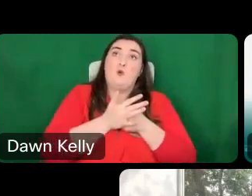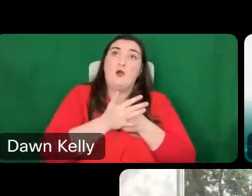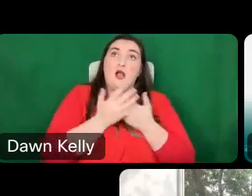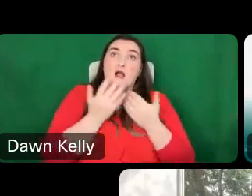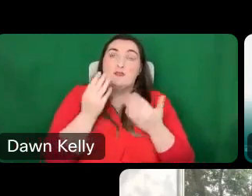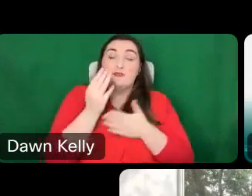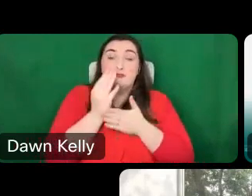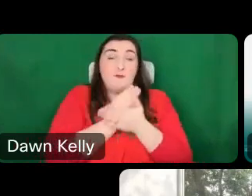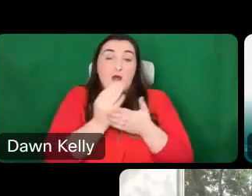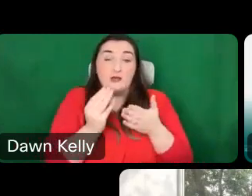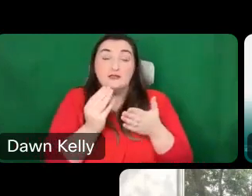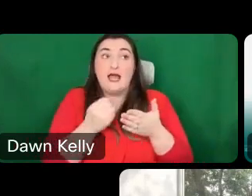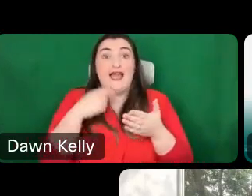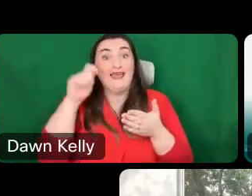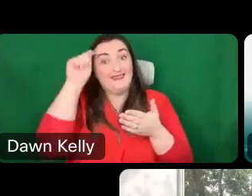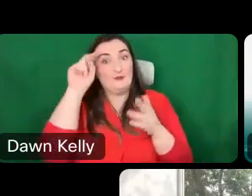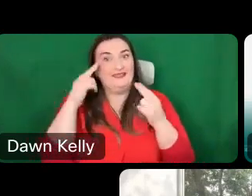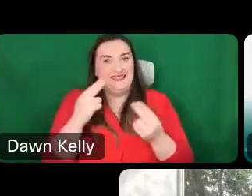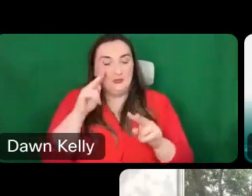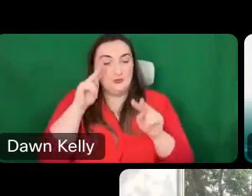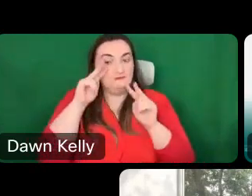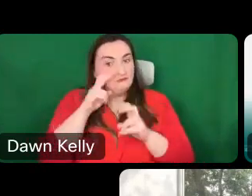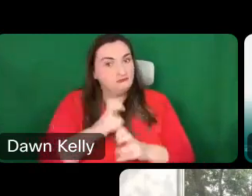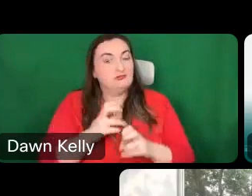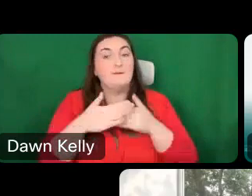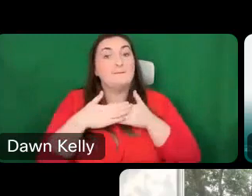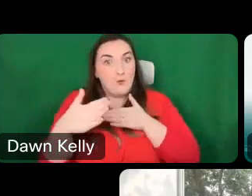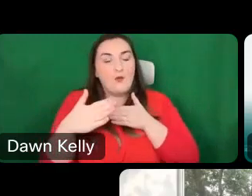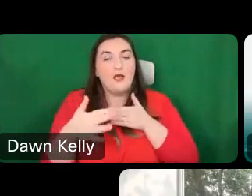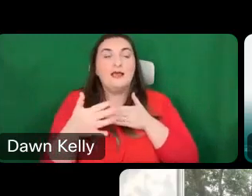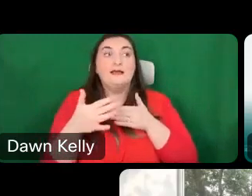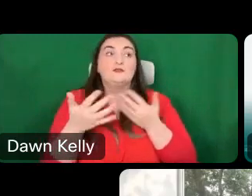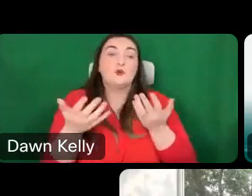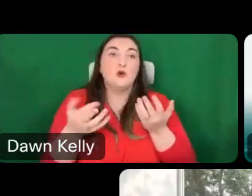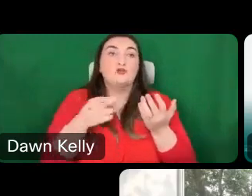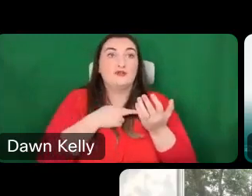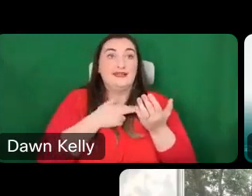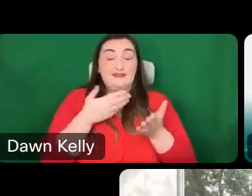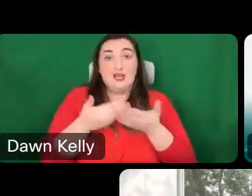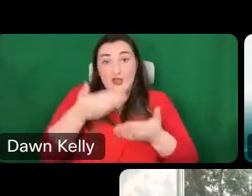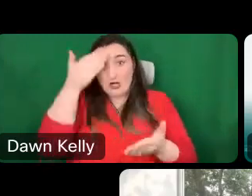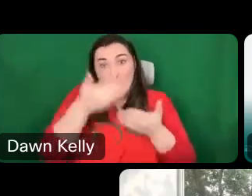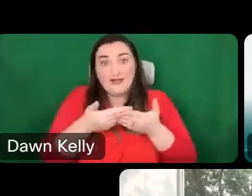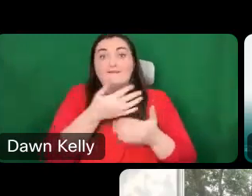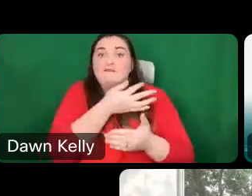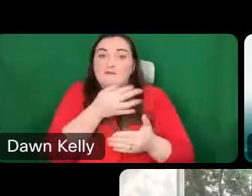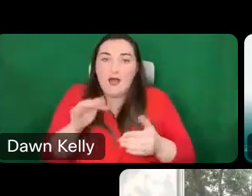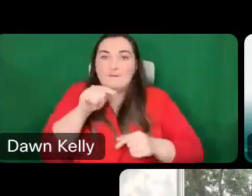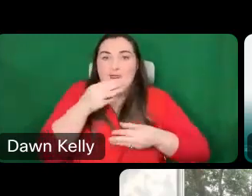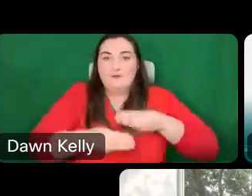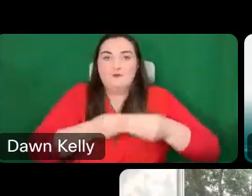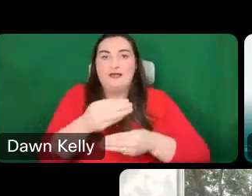piece that I think that we need to look at is, and that's at the end of it, when you look at it, is the learning from the processes.